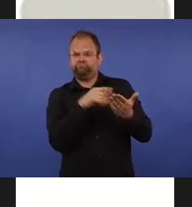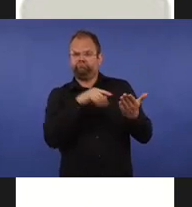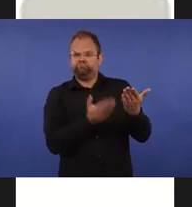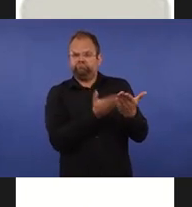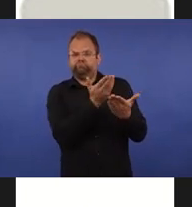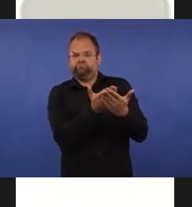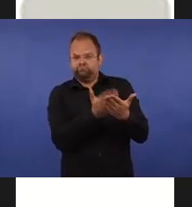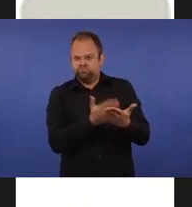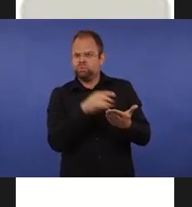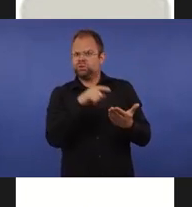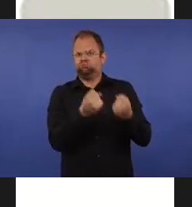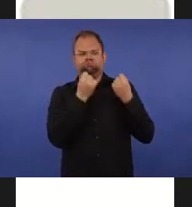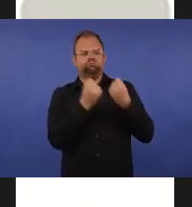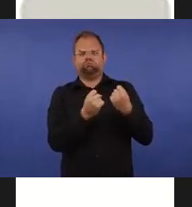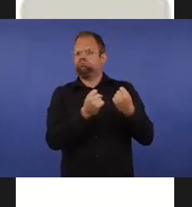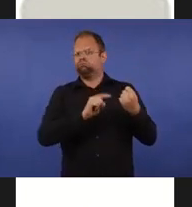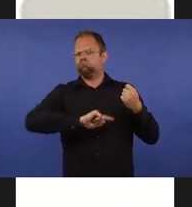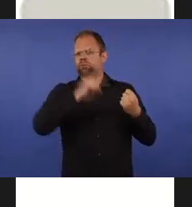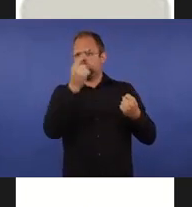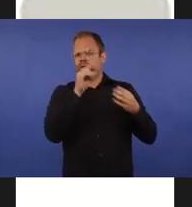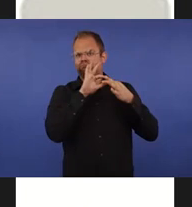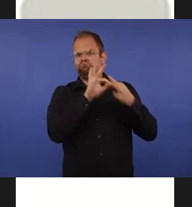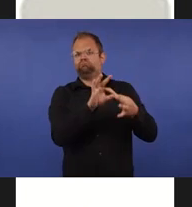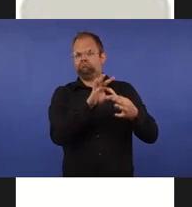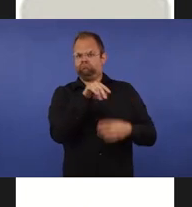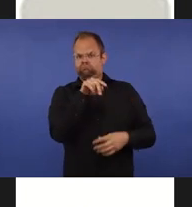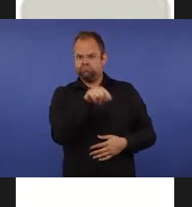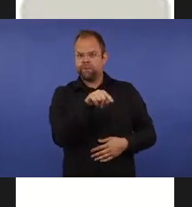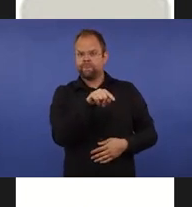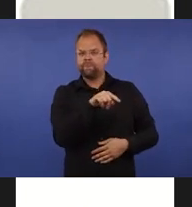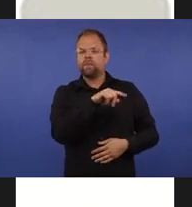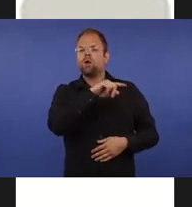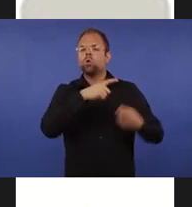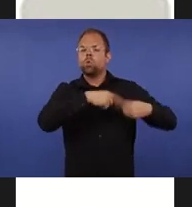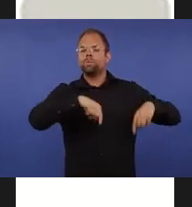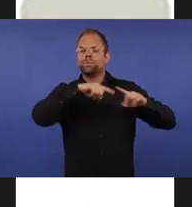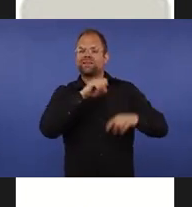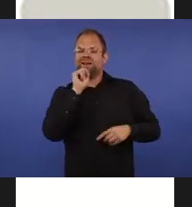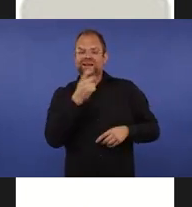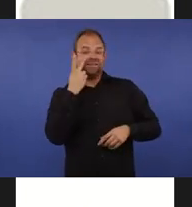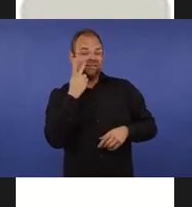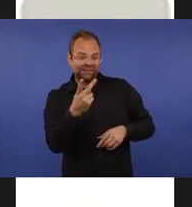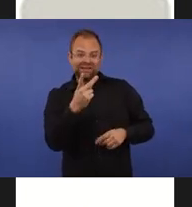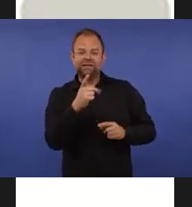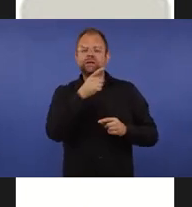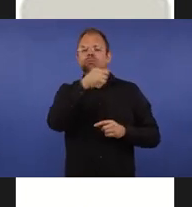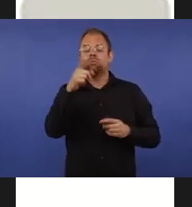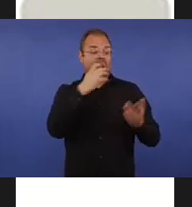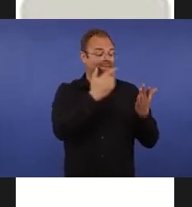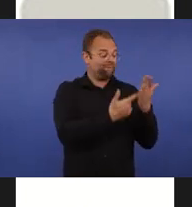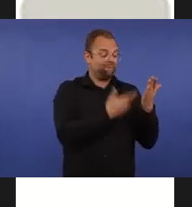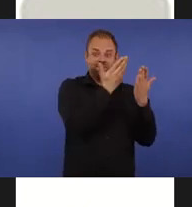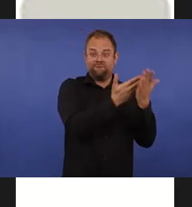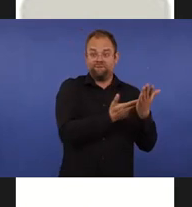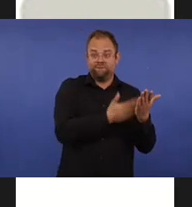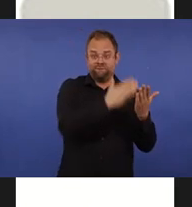implementation. The organization of persons with disabilities have to send their shadow reports, which are fundamental for us